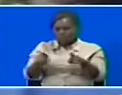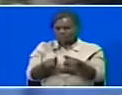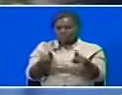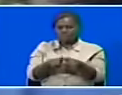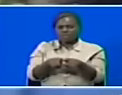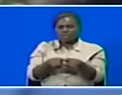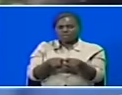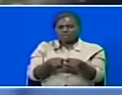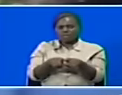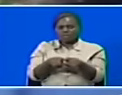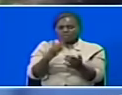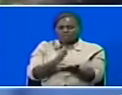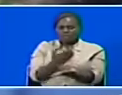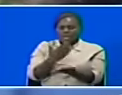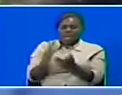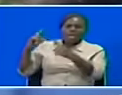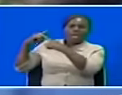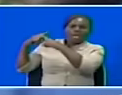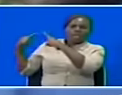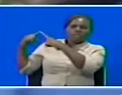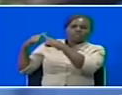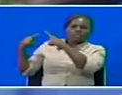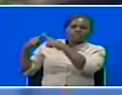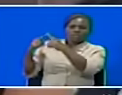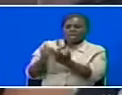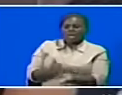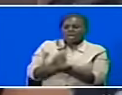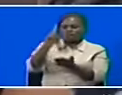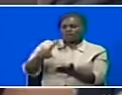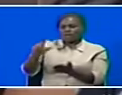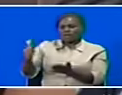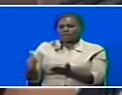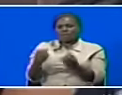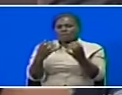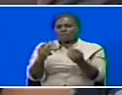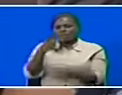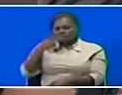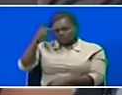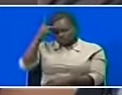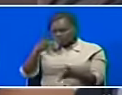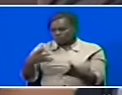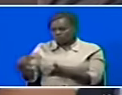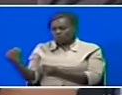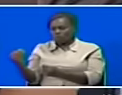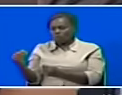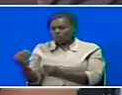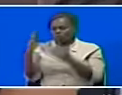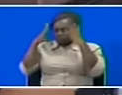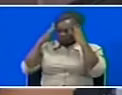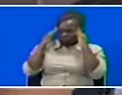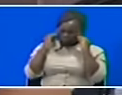of instances, we share our experiences and we help each other through. To most parents, even you can go to a point of depression because,